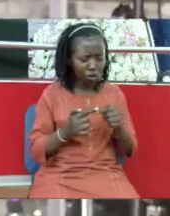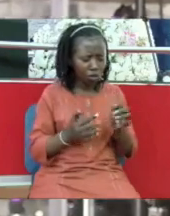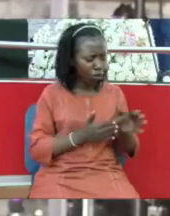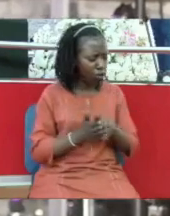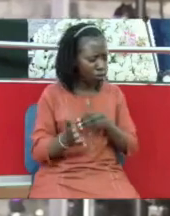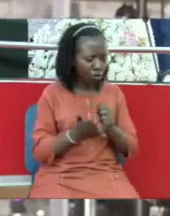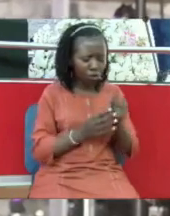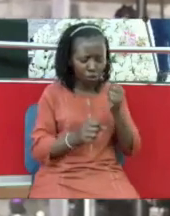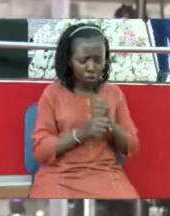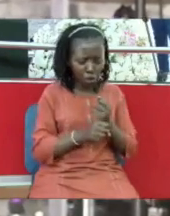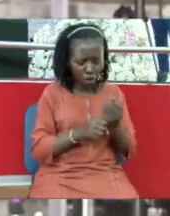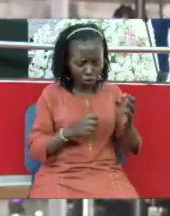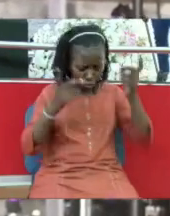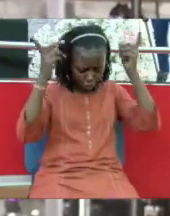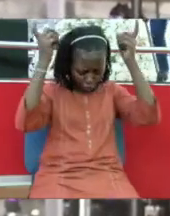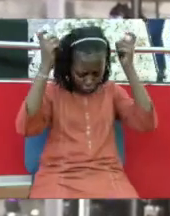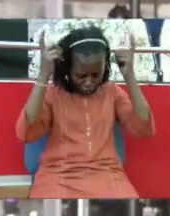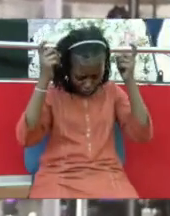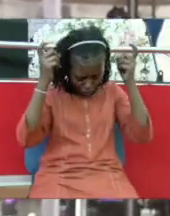enemy.